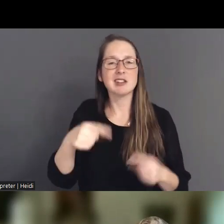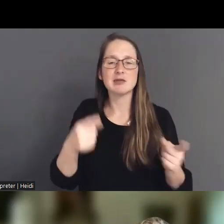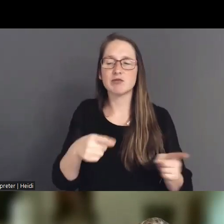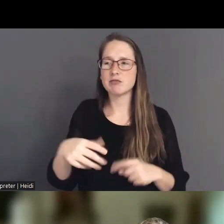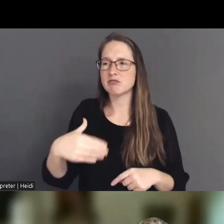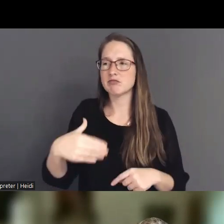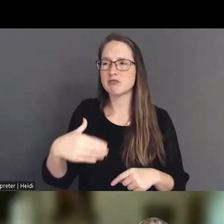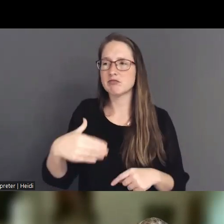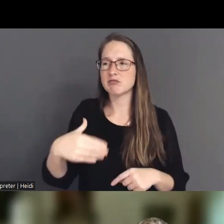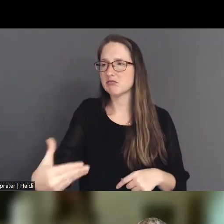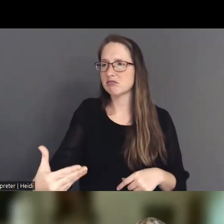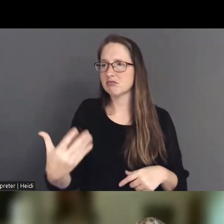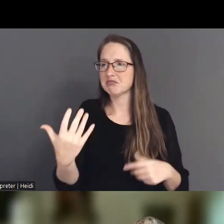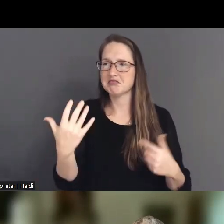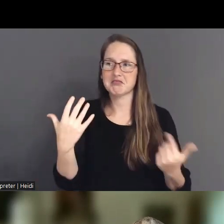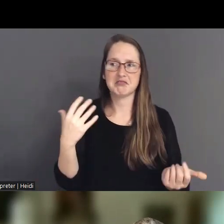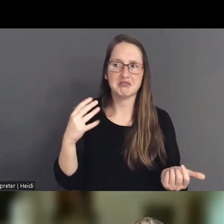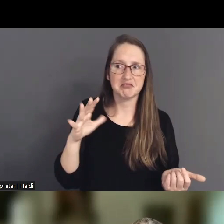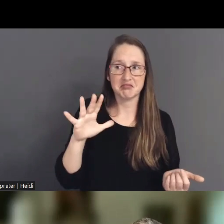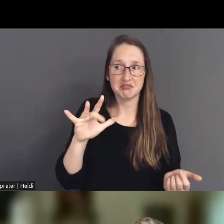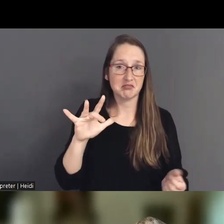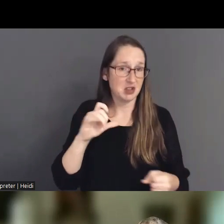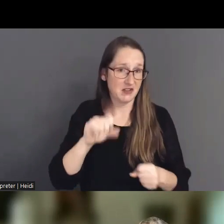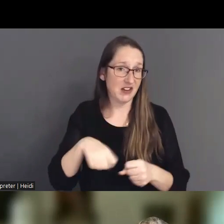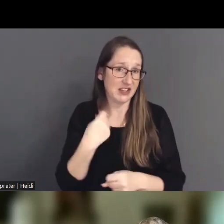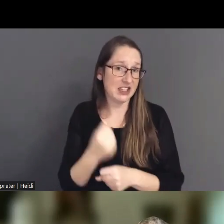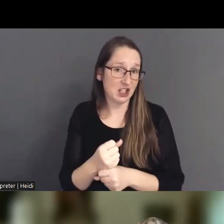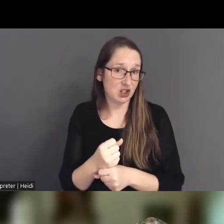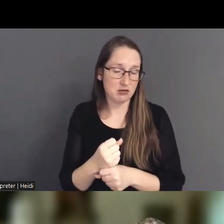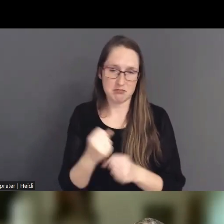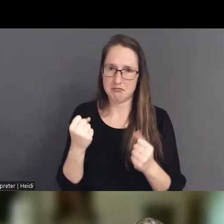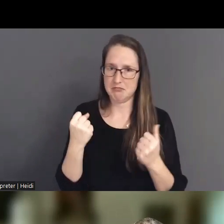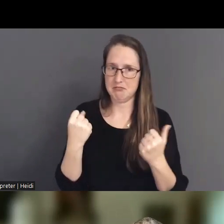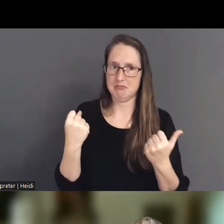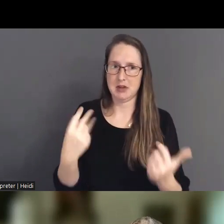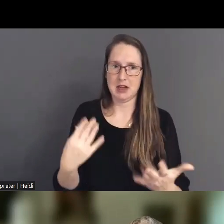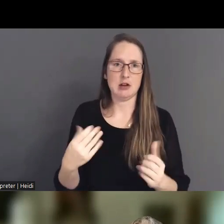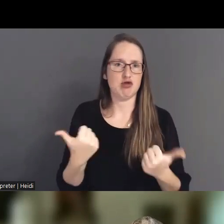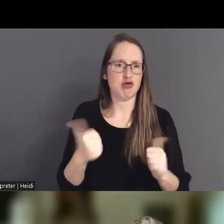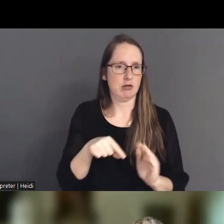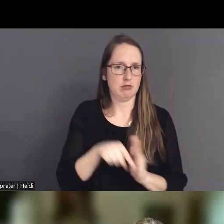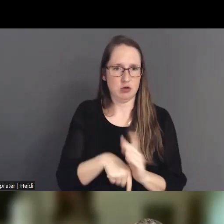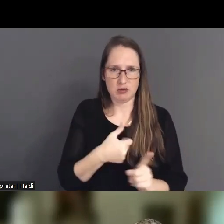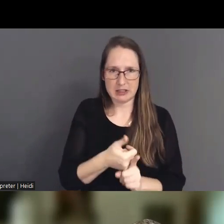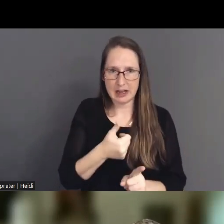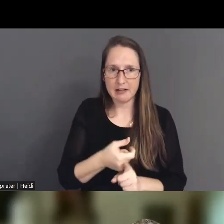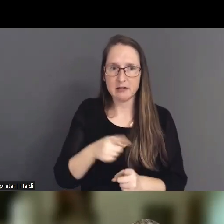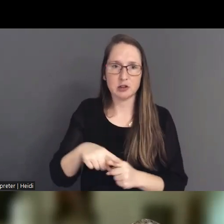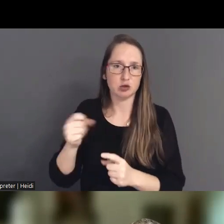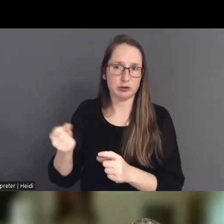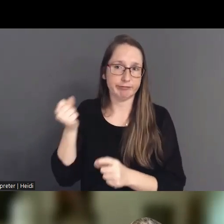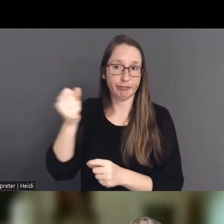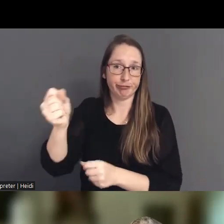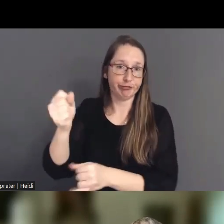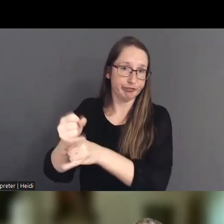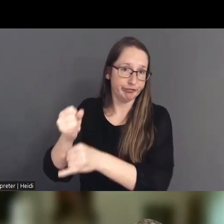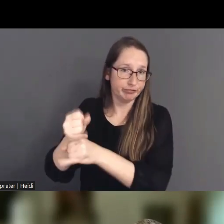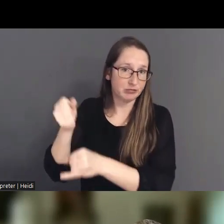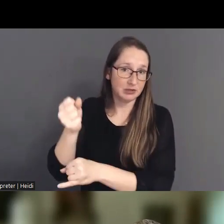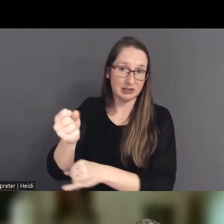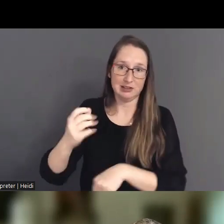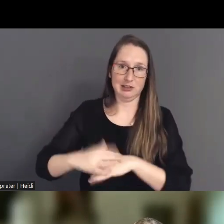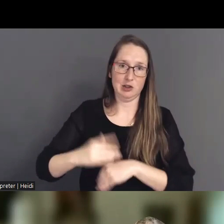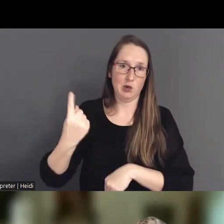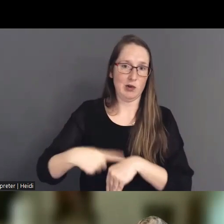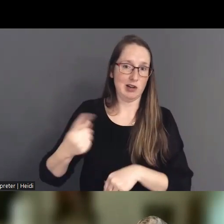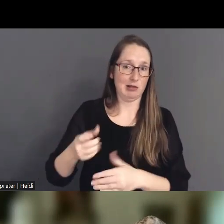for probably about 25 years. There were multiple suicide attempts. She was institutionalized at least once against